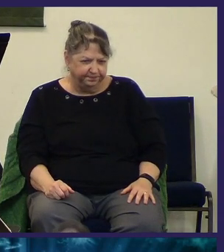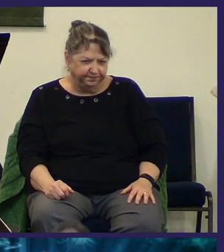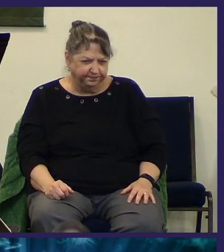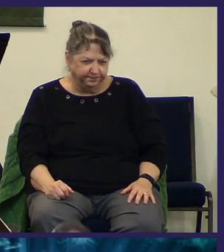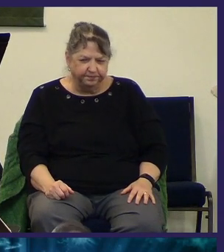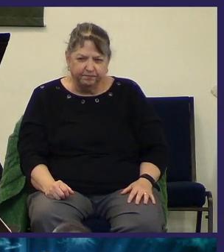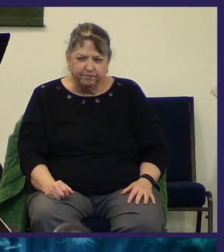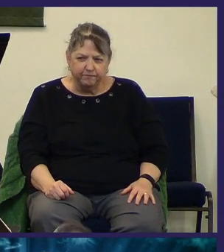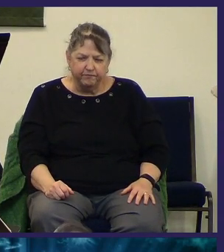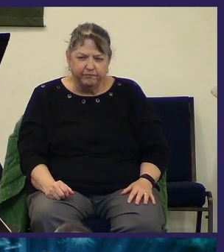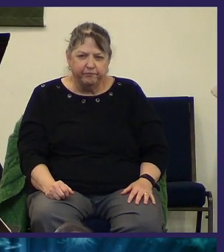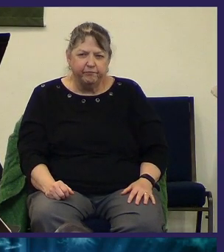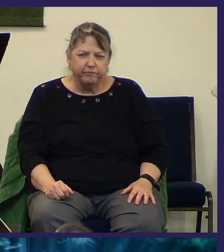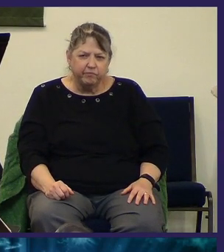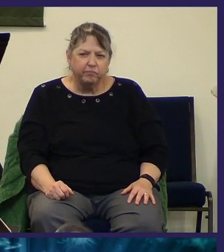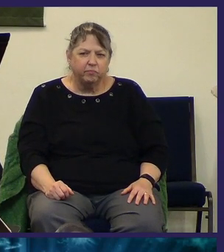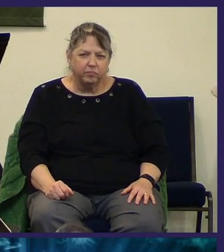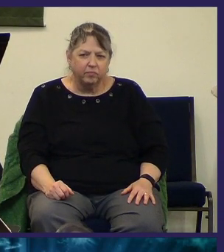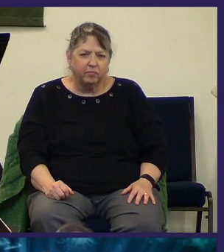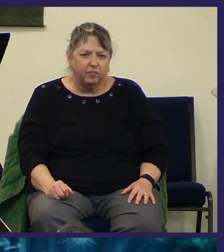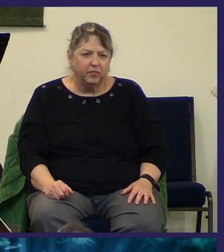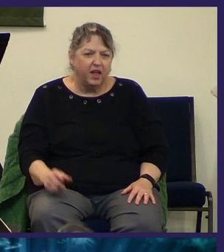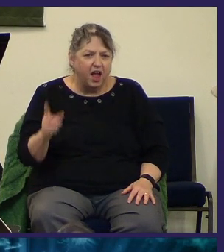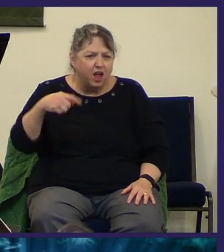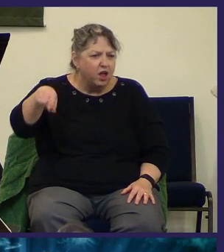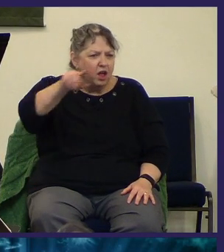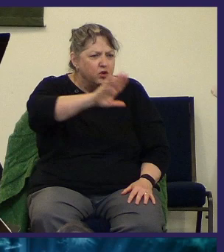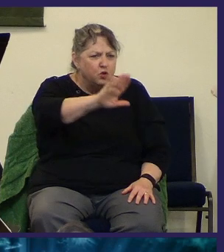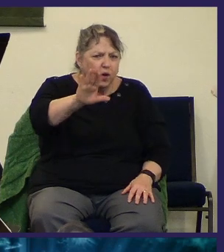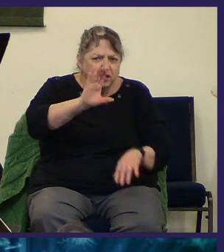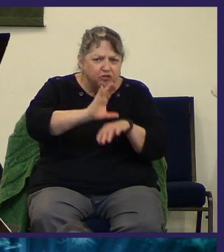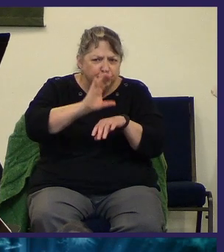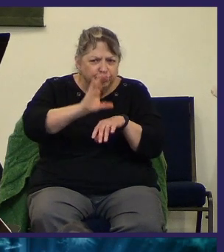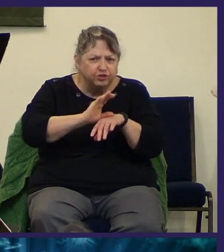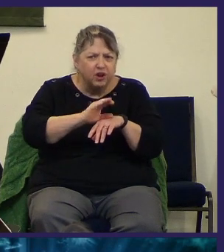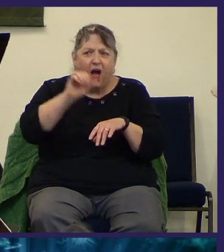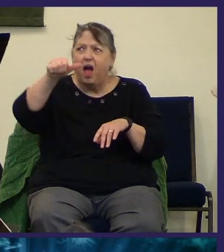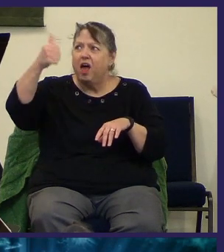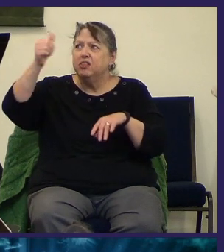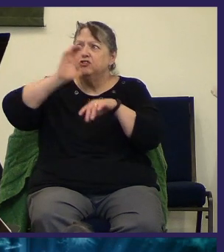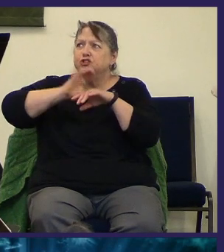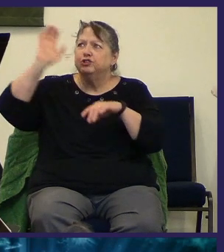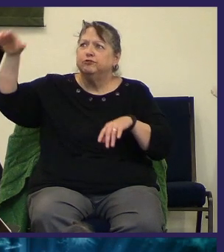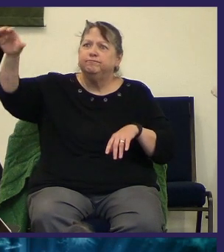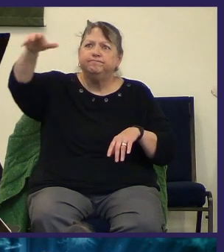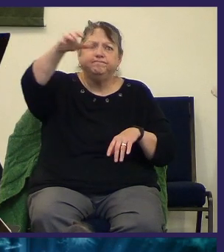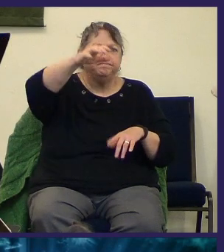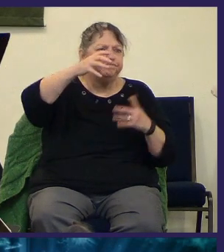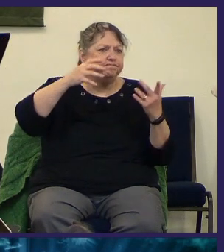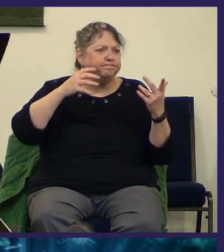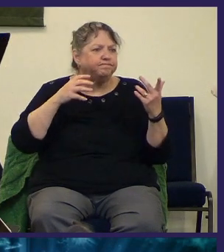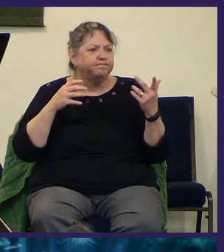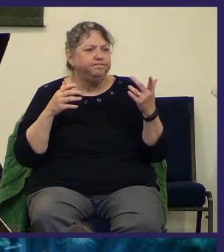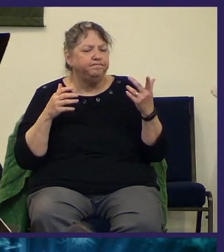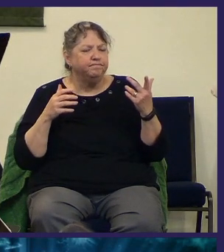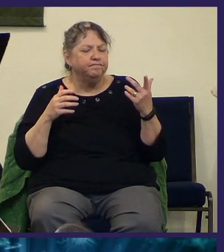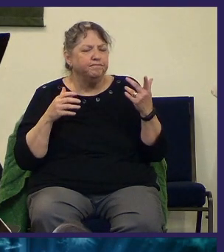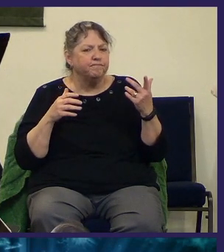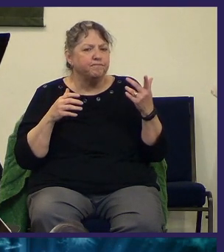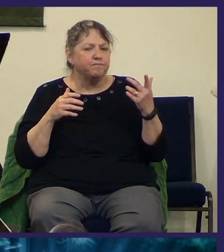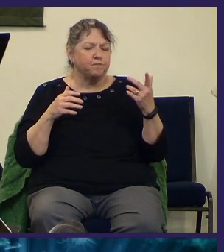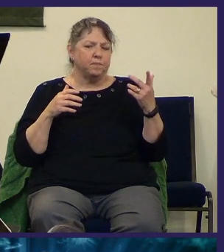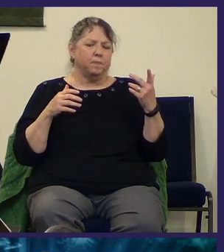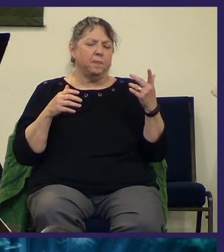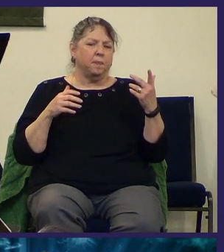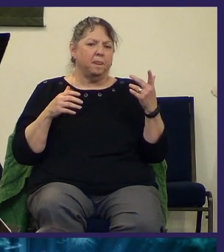so without churches like this this all wouldn't be possible out front on a sign you could put